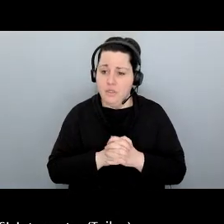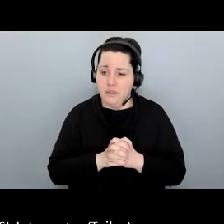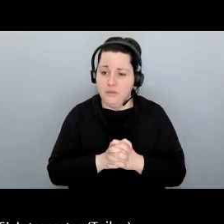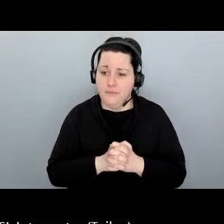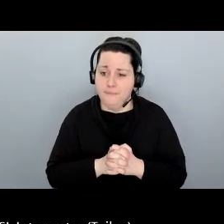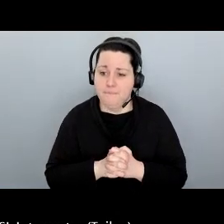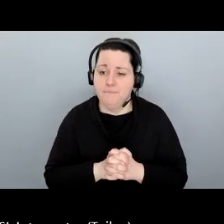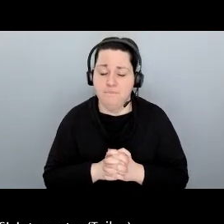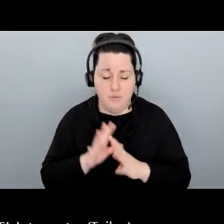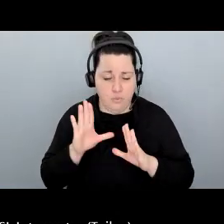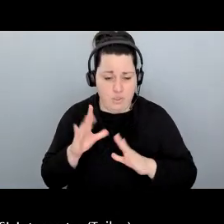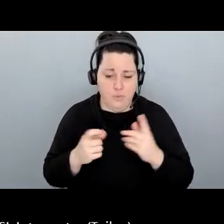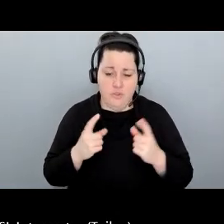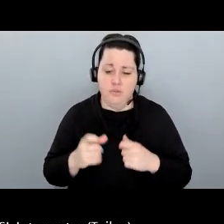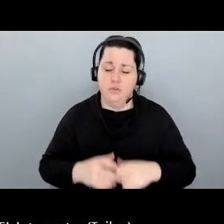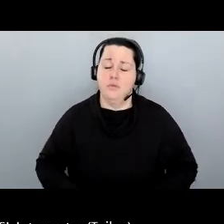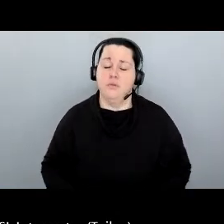Great questions here.